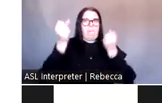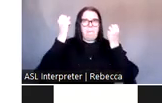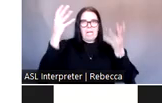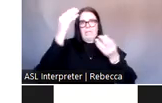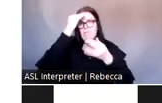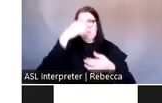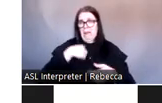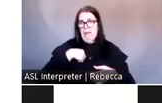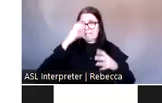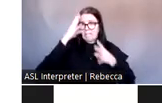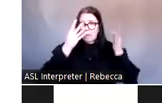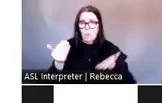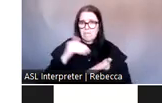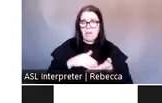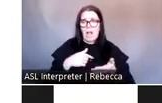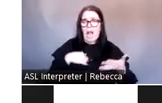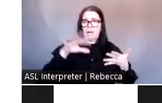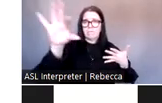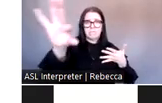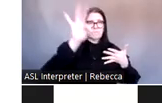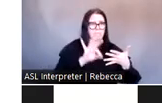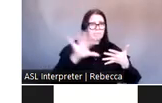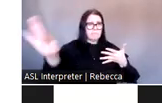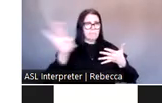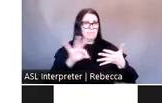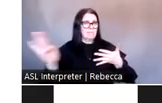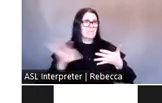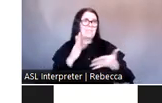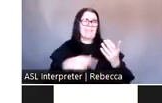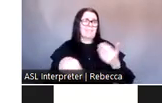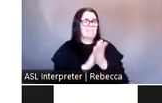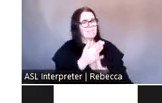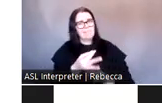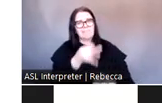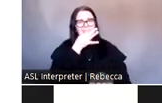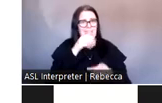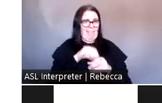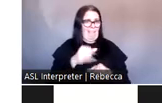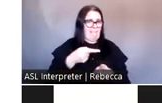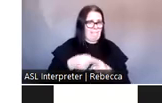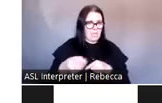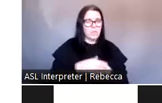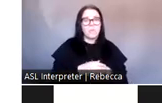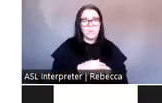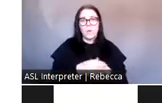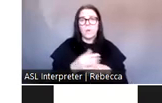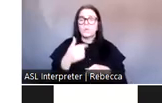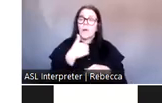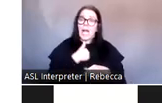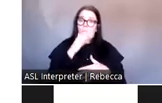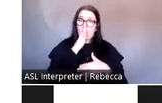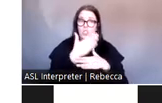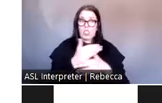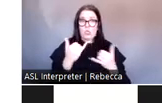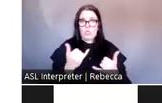It was best to go to some of the sources who are becoming experts in the field. So most of what I'm going to share with you today